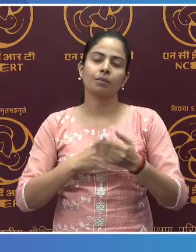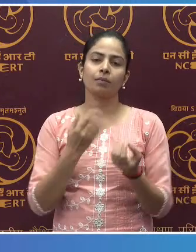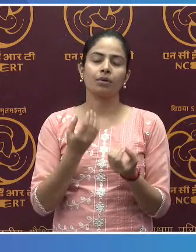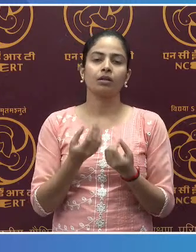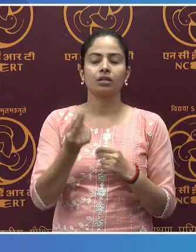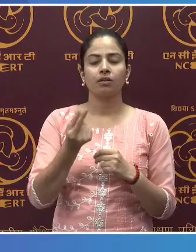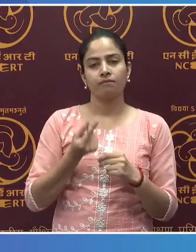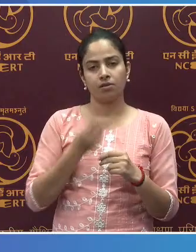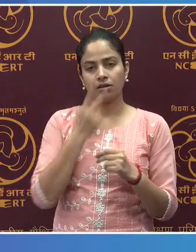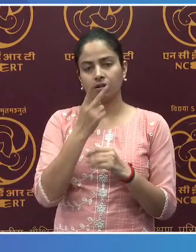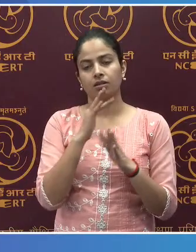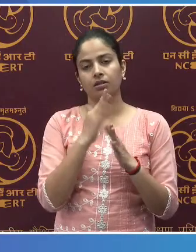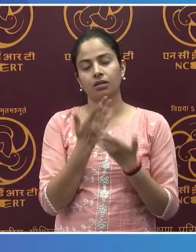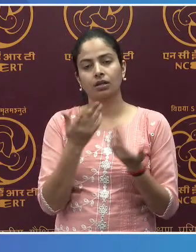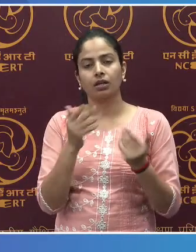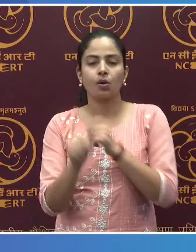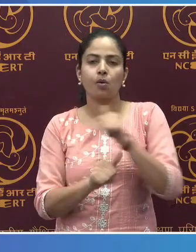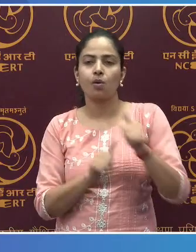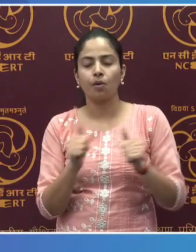look at the ongoing competition,